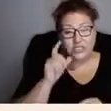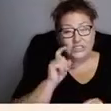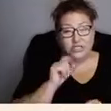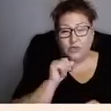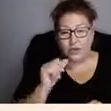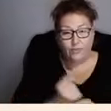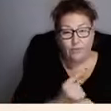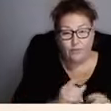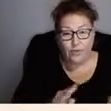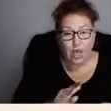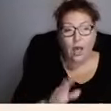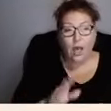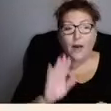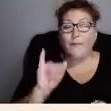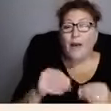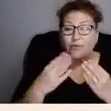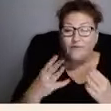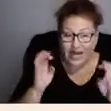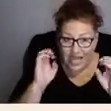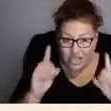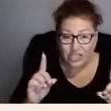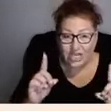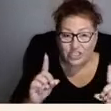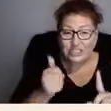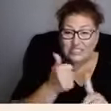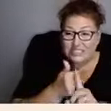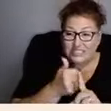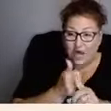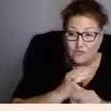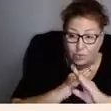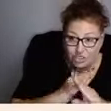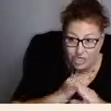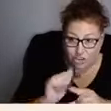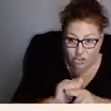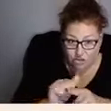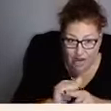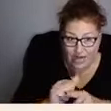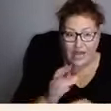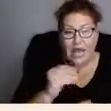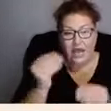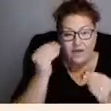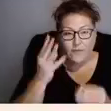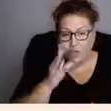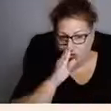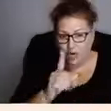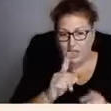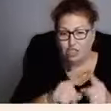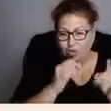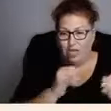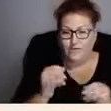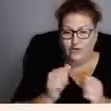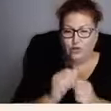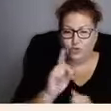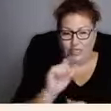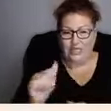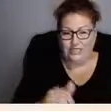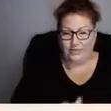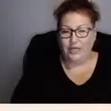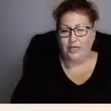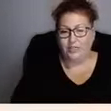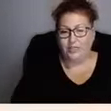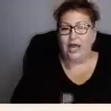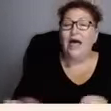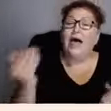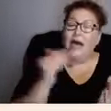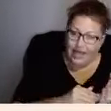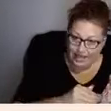providing education, self-protection training, and information directly to individuals with disabilities. Again,